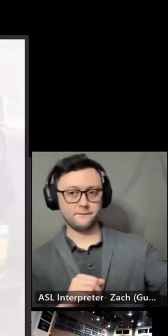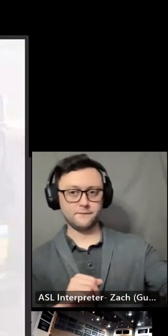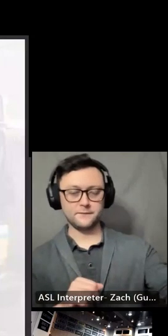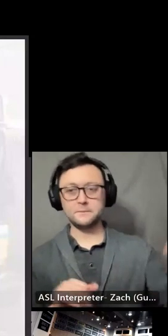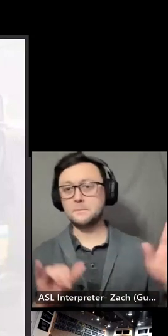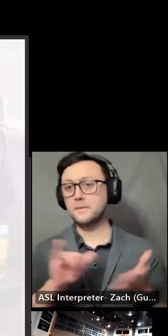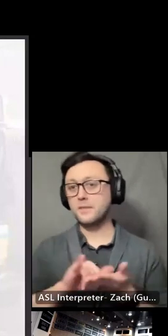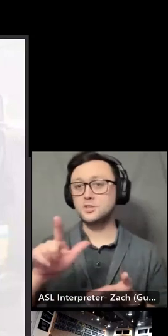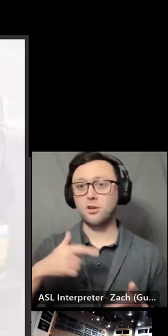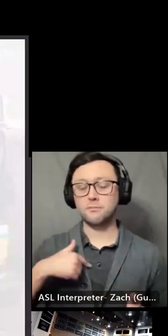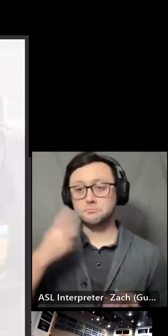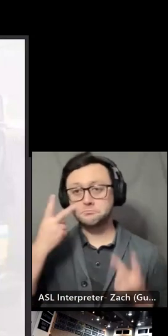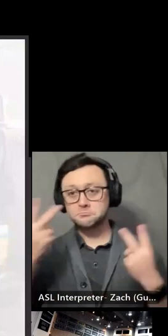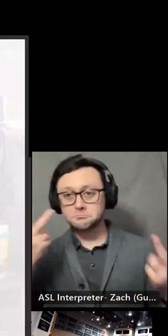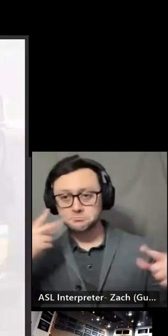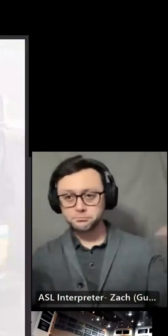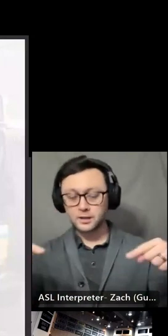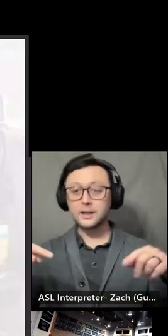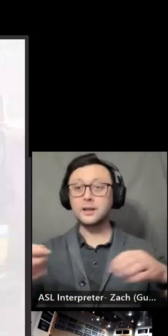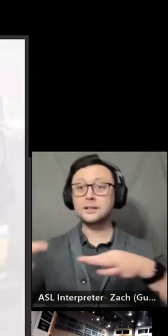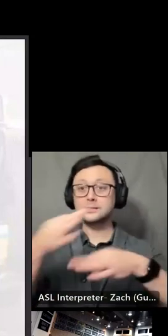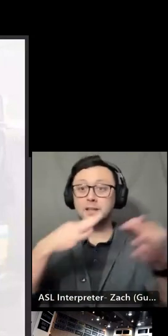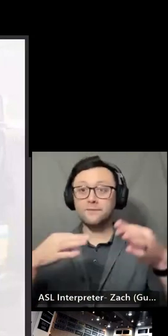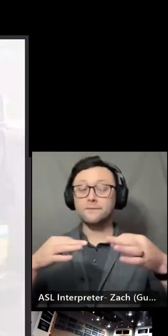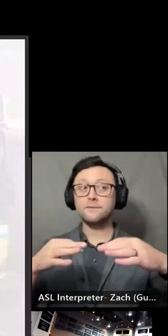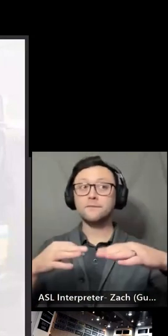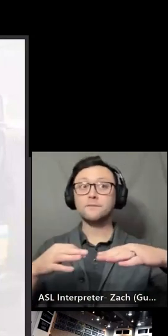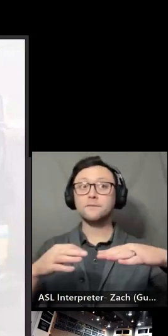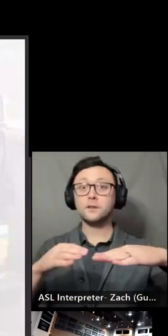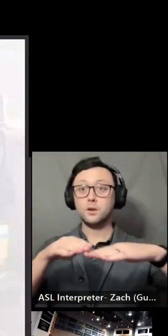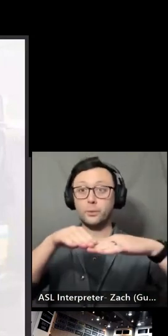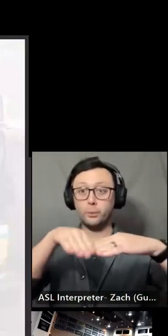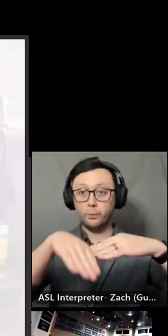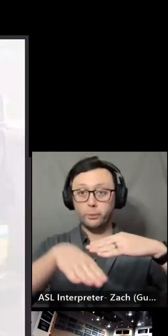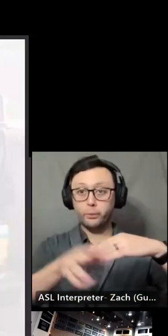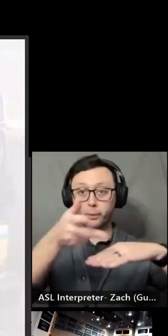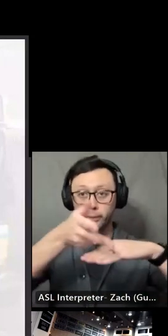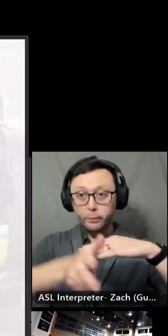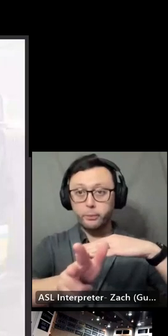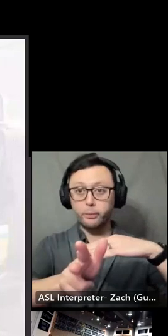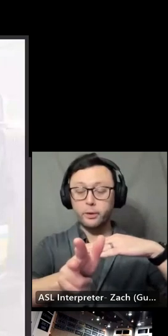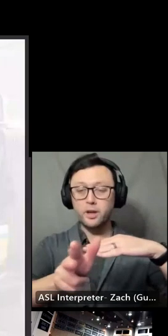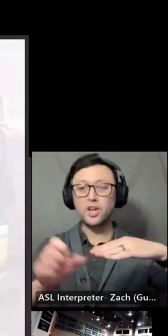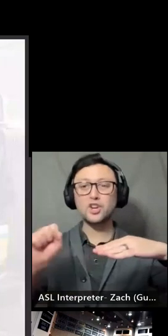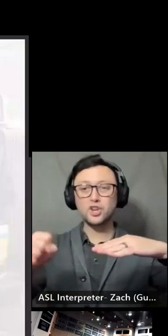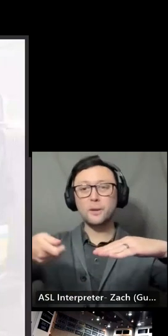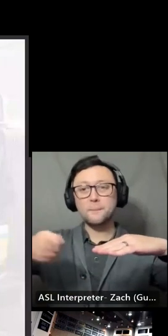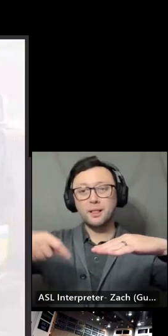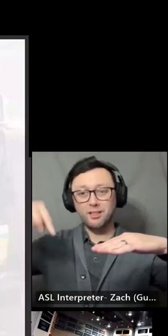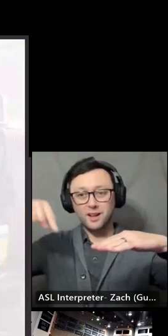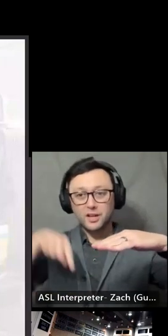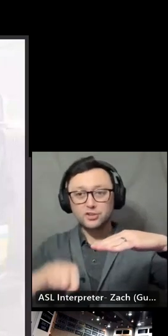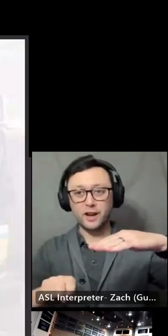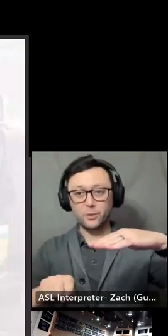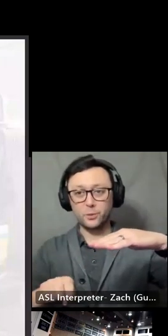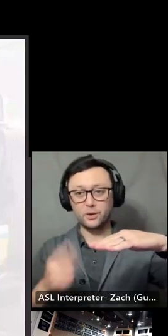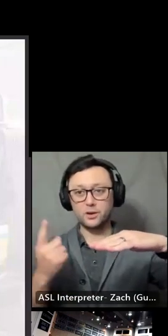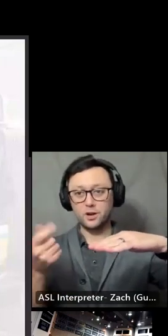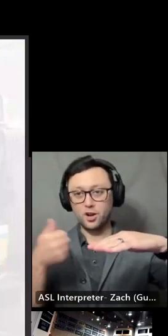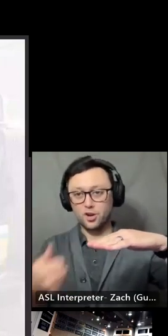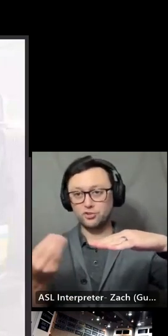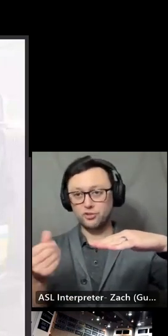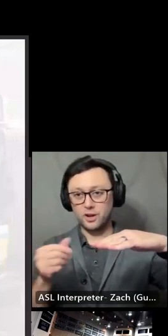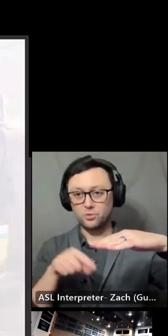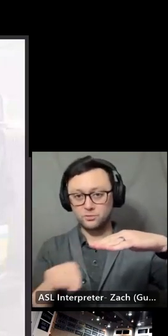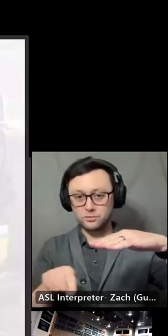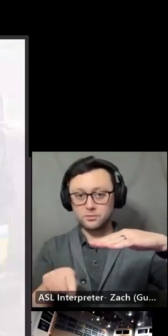That's it. So the comment is just going underground with the facility? Yeah, if you go underground, a lot of the area